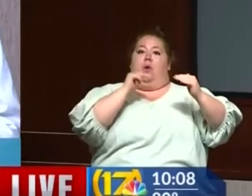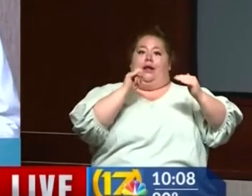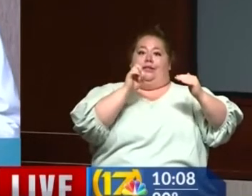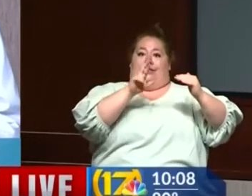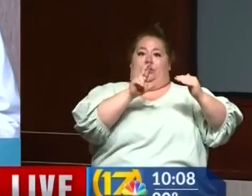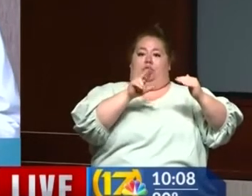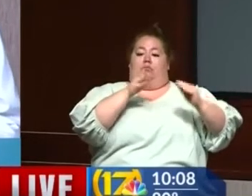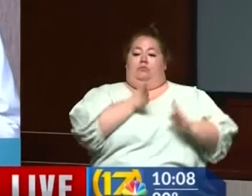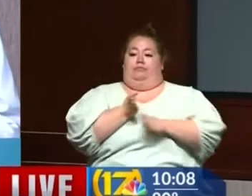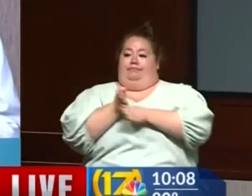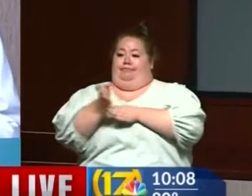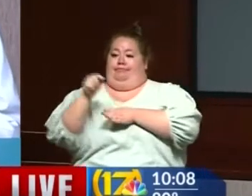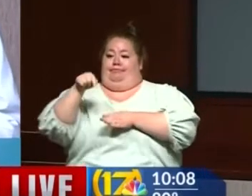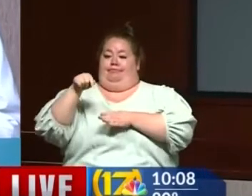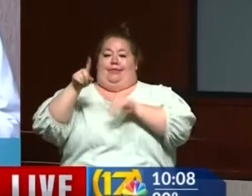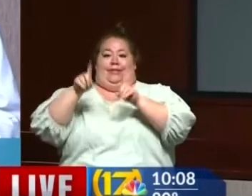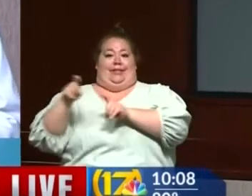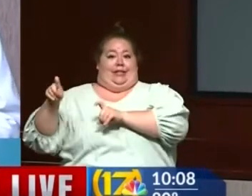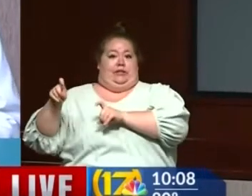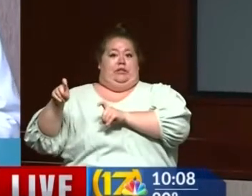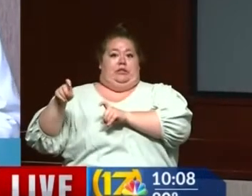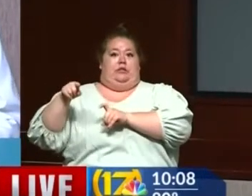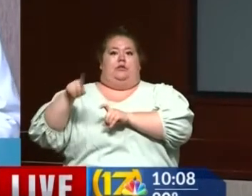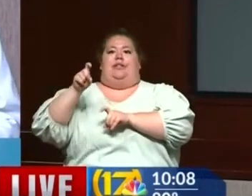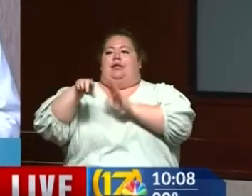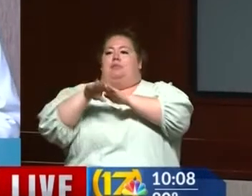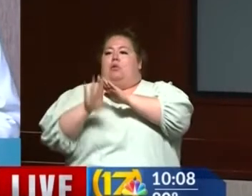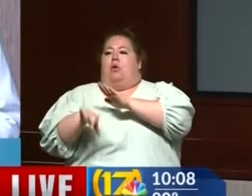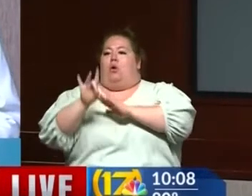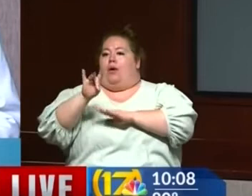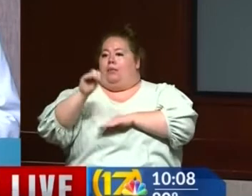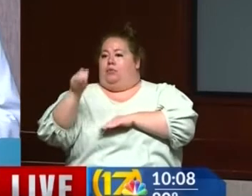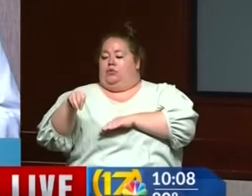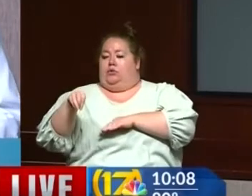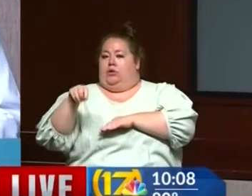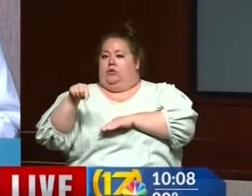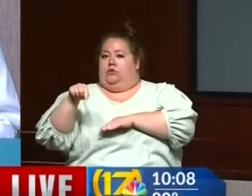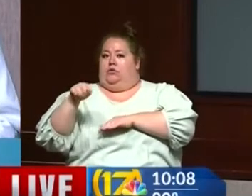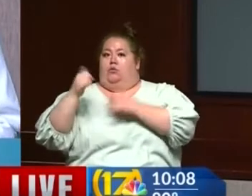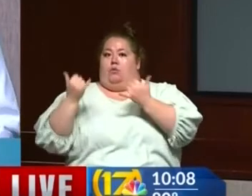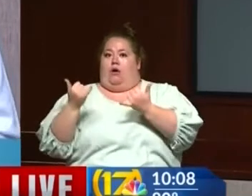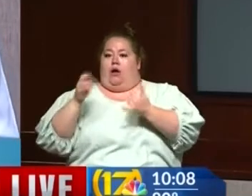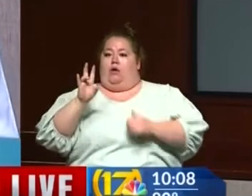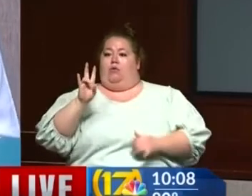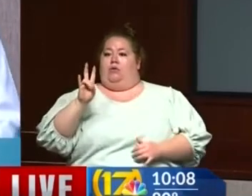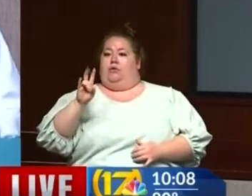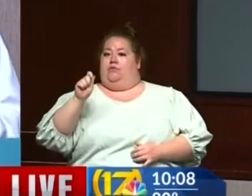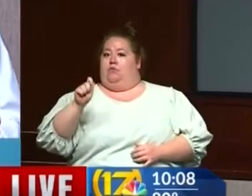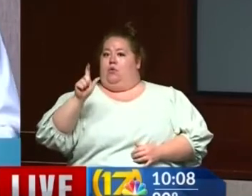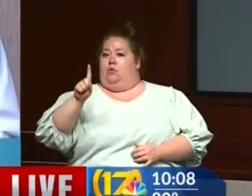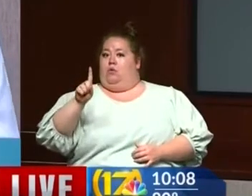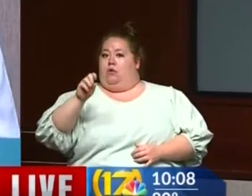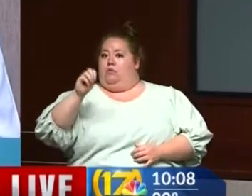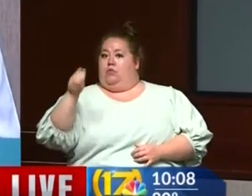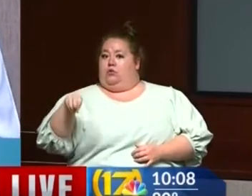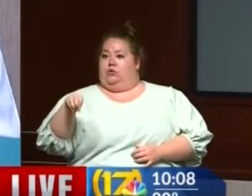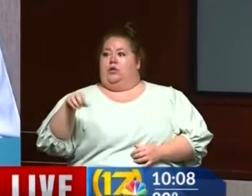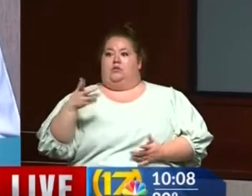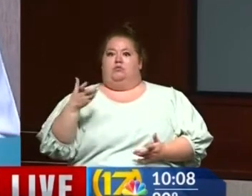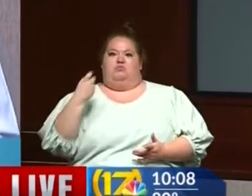positivity needs to be below 8%, and it is 7.1% as of